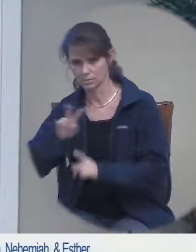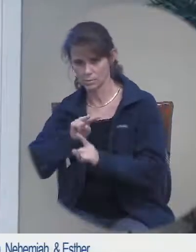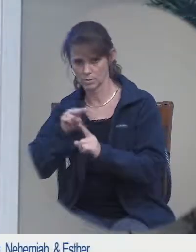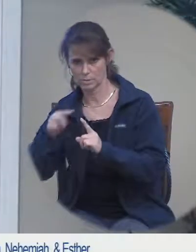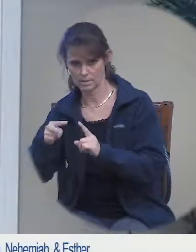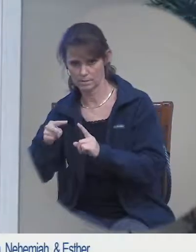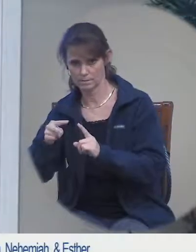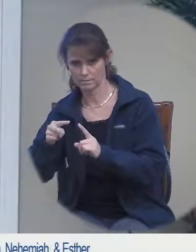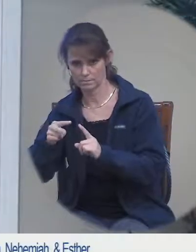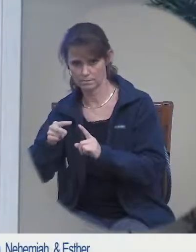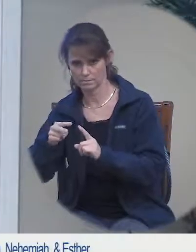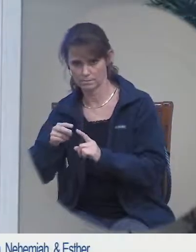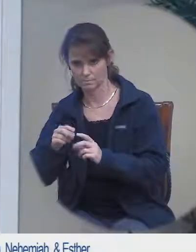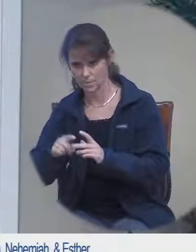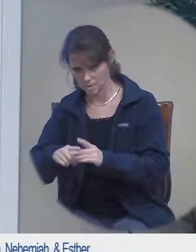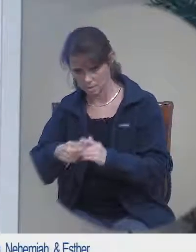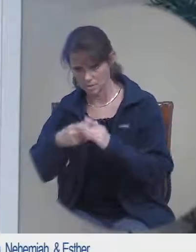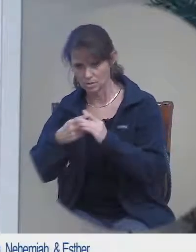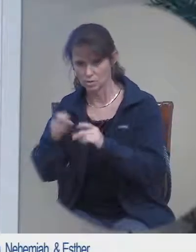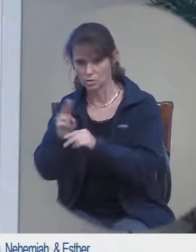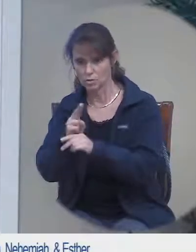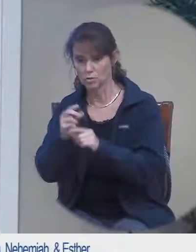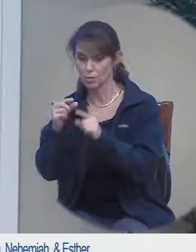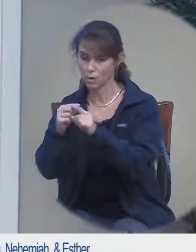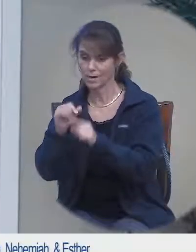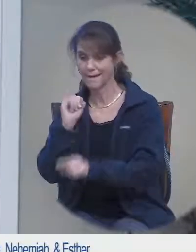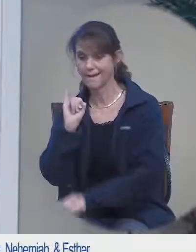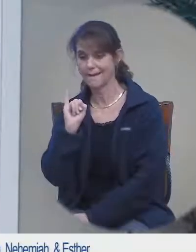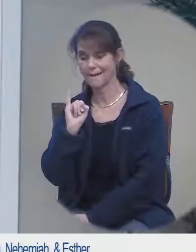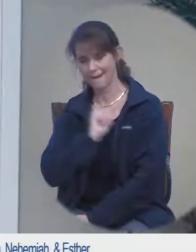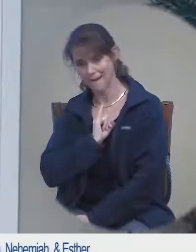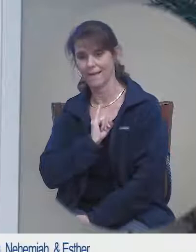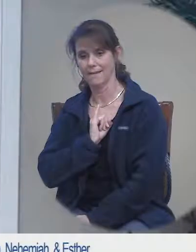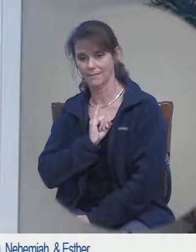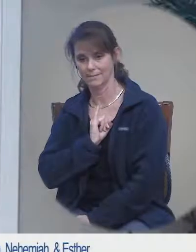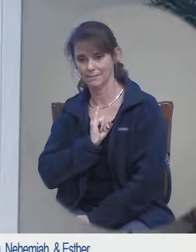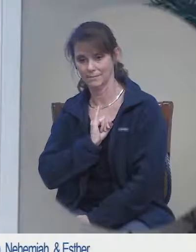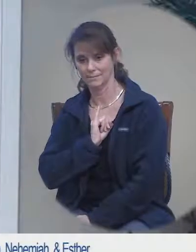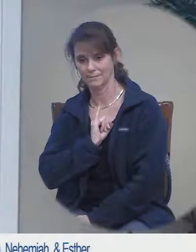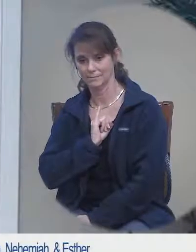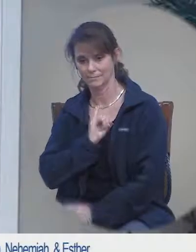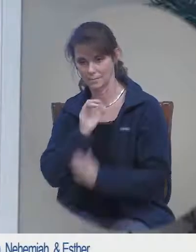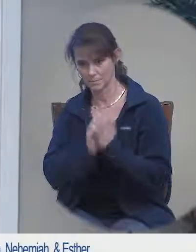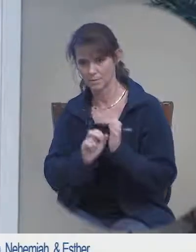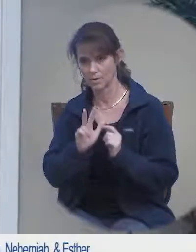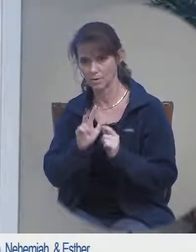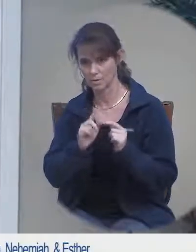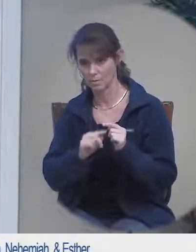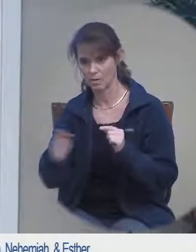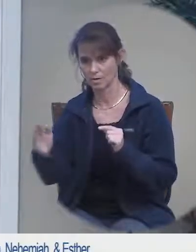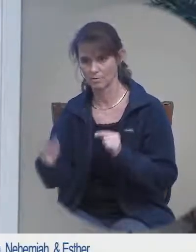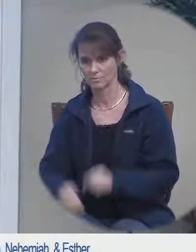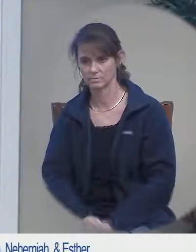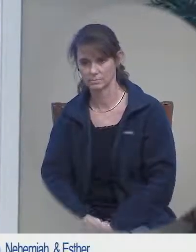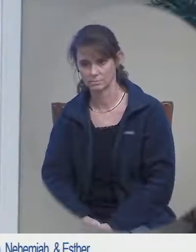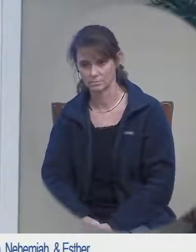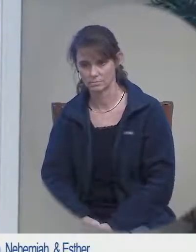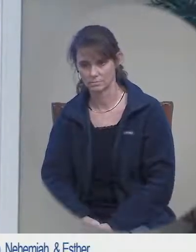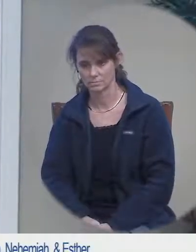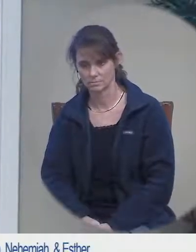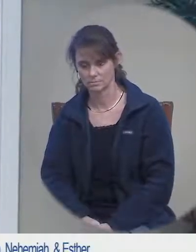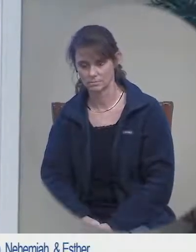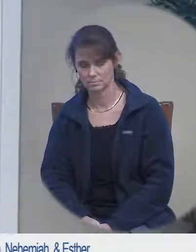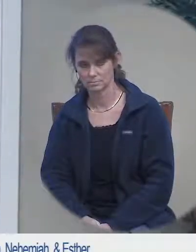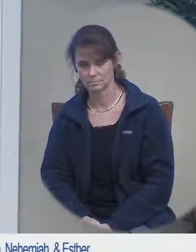in their pronouns beginning in verse 31. So just saying all that just says some background information. So let's jump into